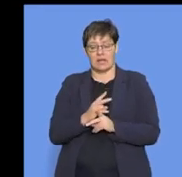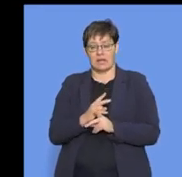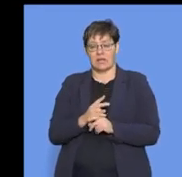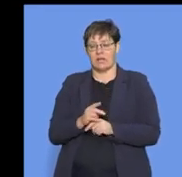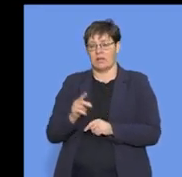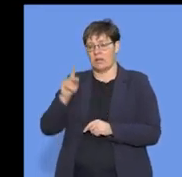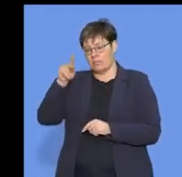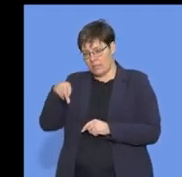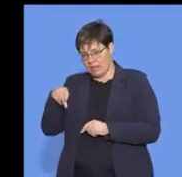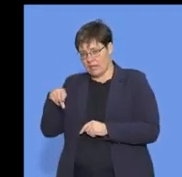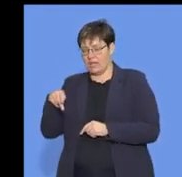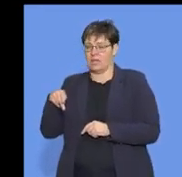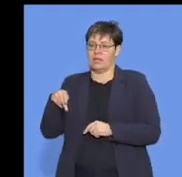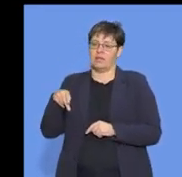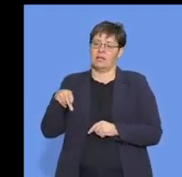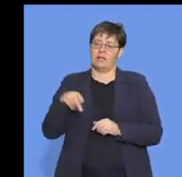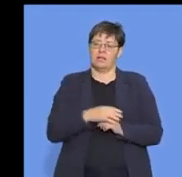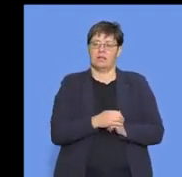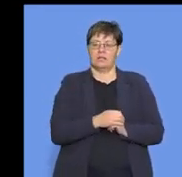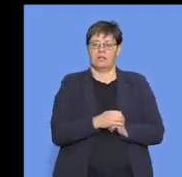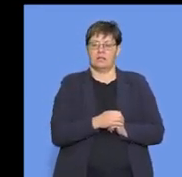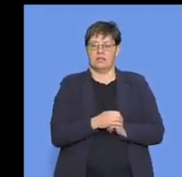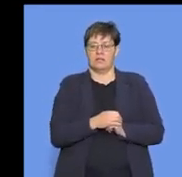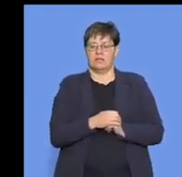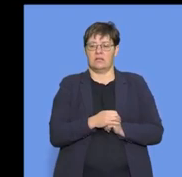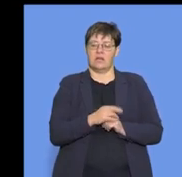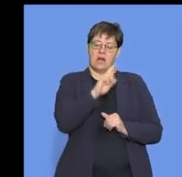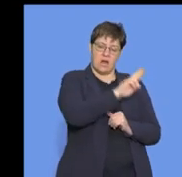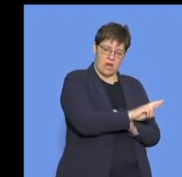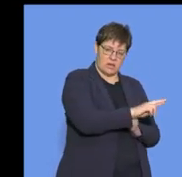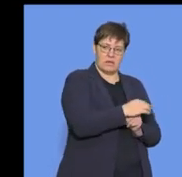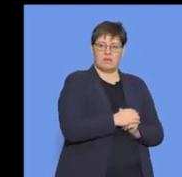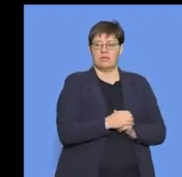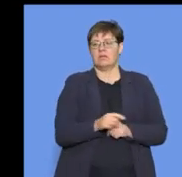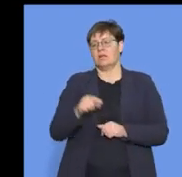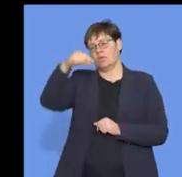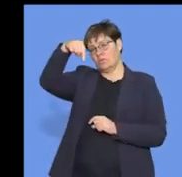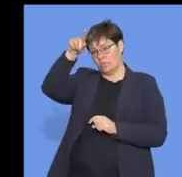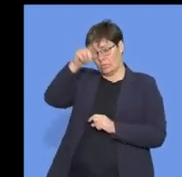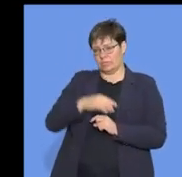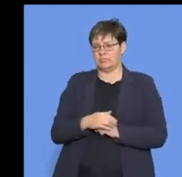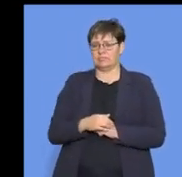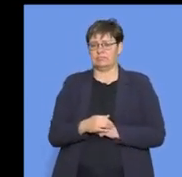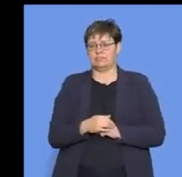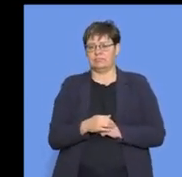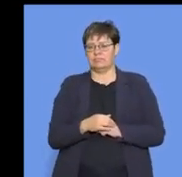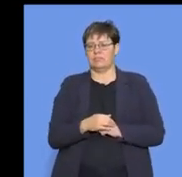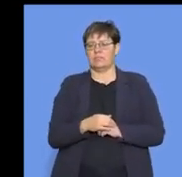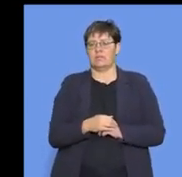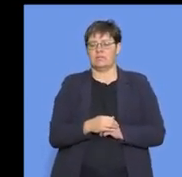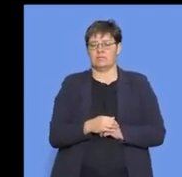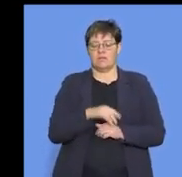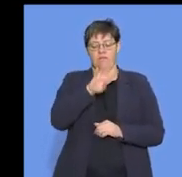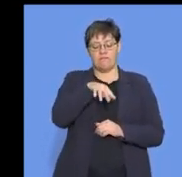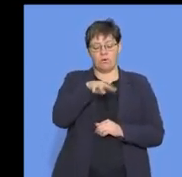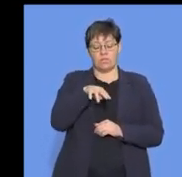so remember again in our triangle, that's our little p. The side across from that is little r, and the side across from Q is